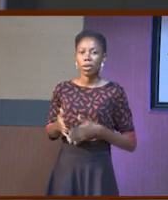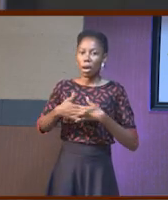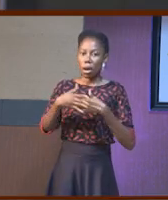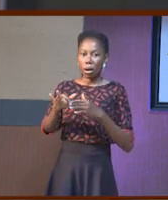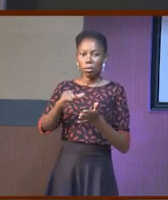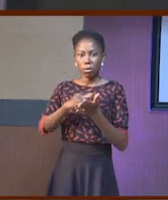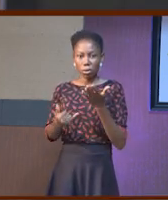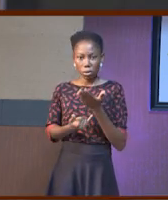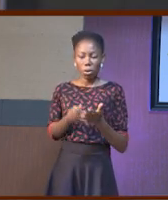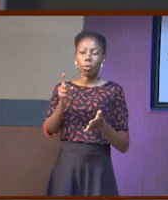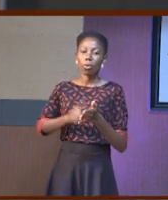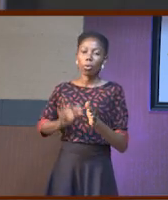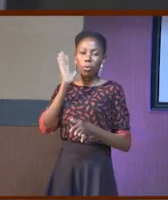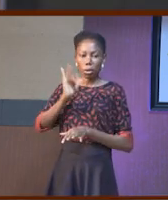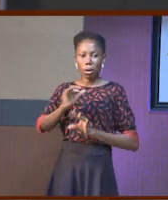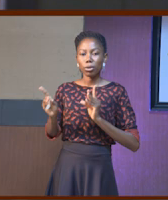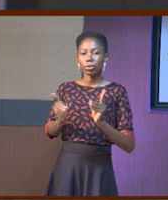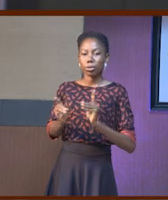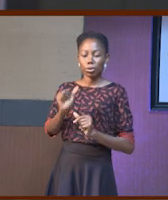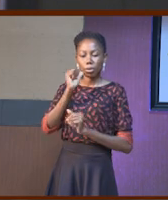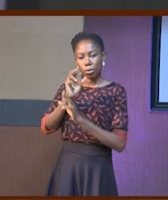After January, what should I do?